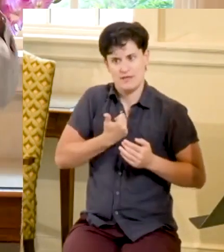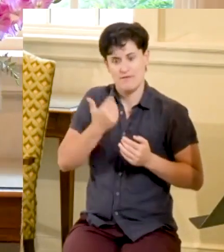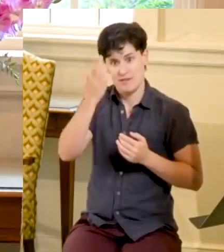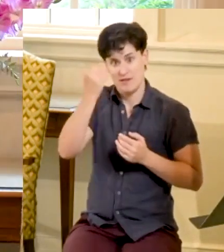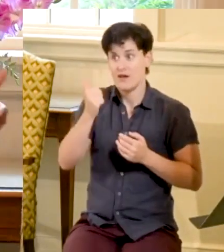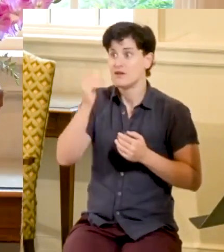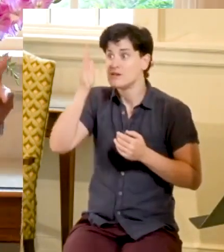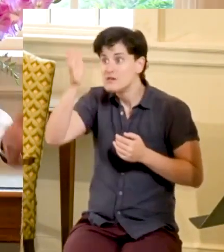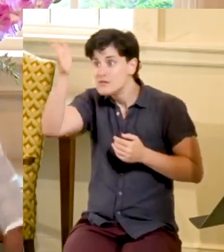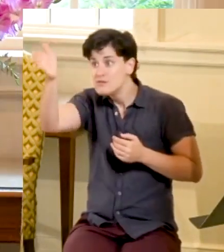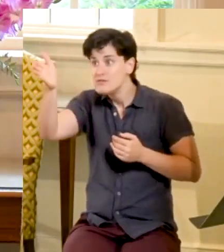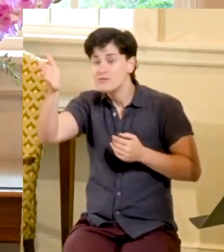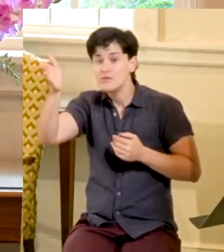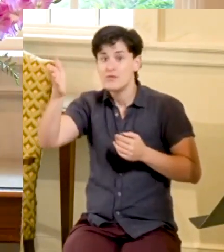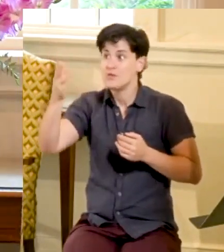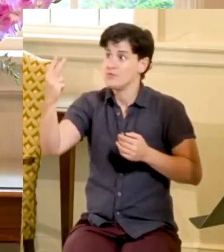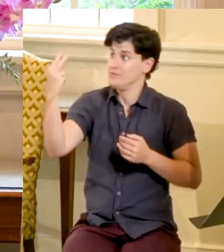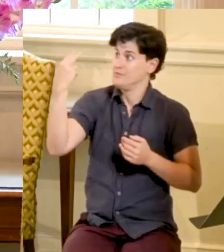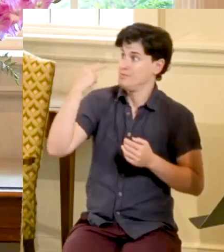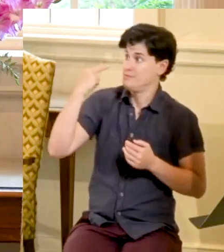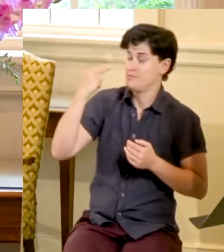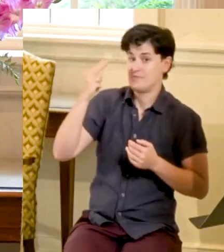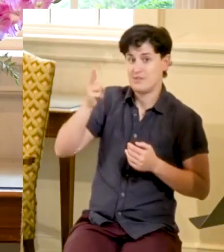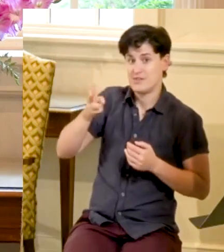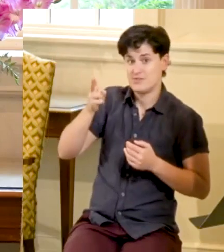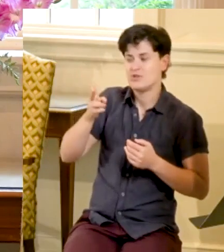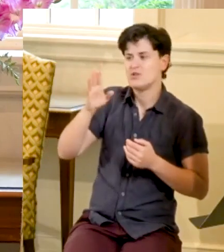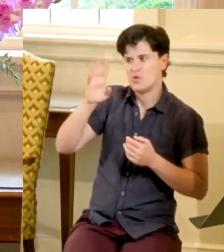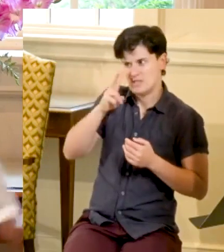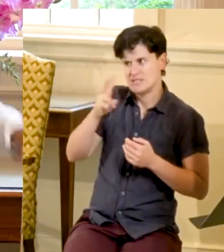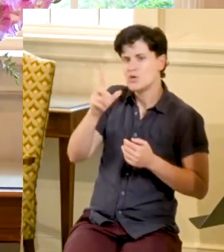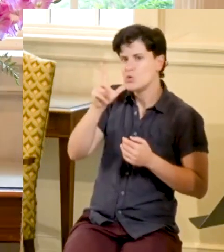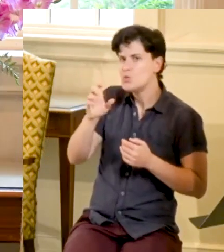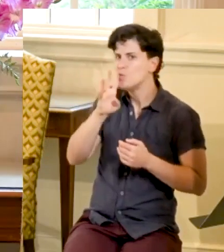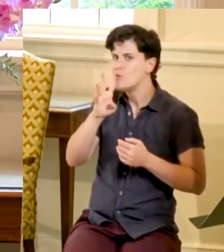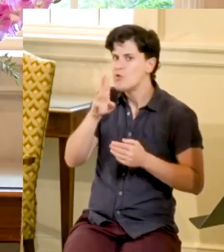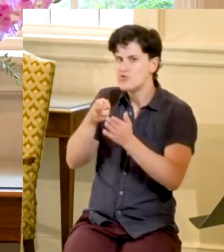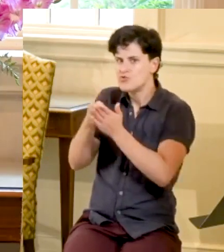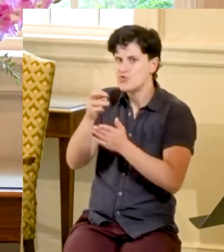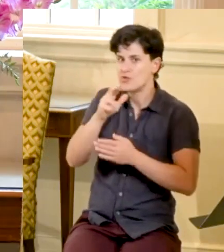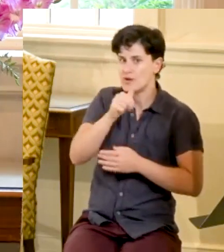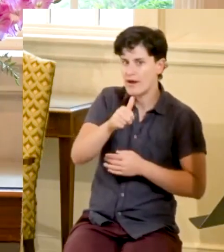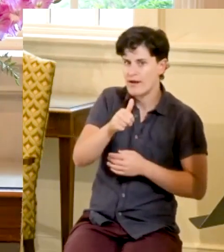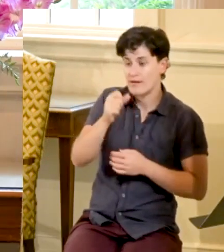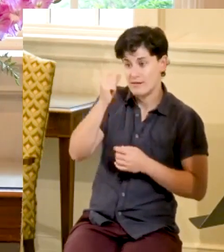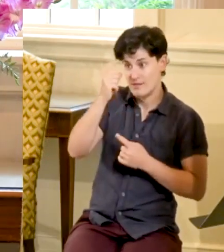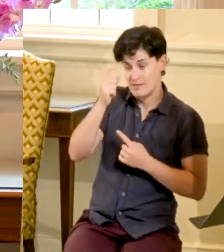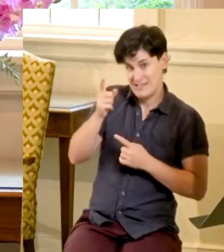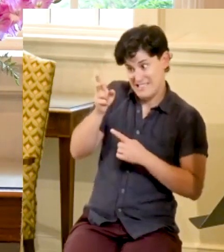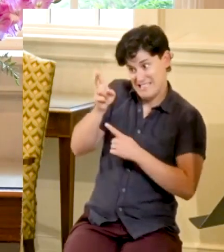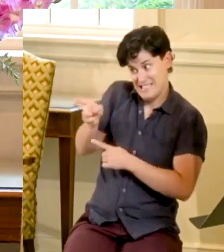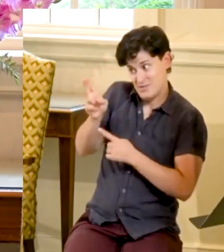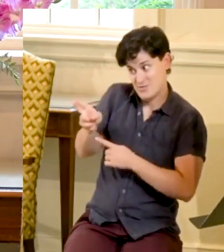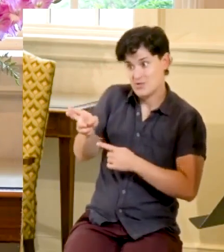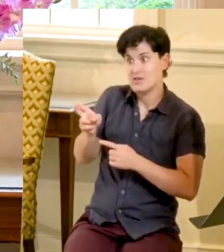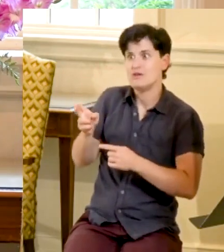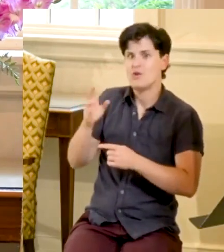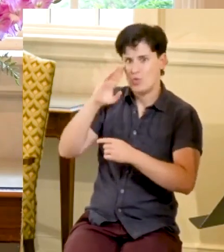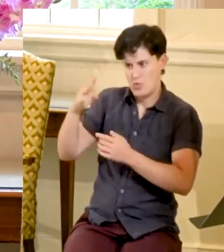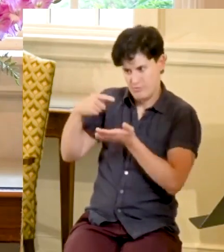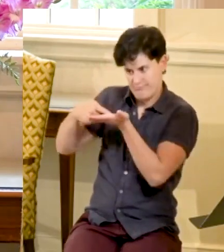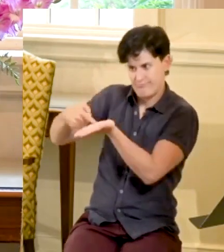future shall bear witness to the truth. I said, history shall bear witness to the